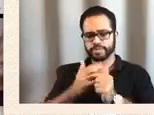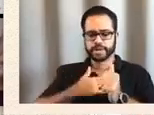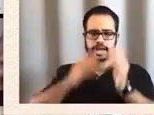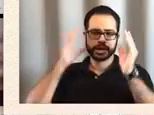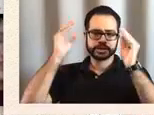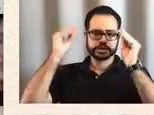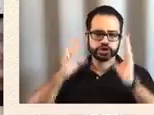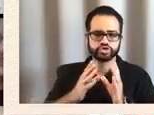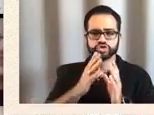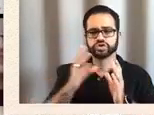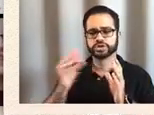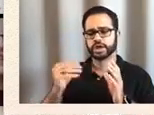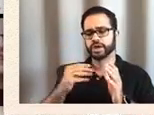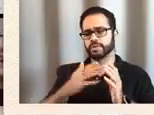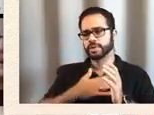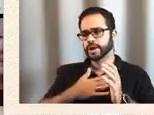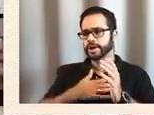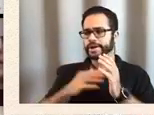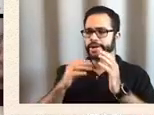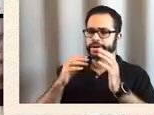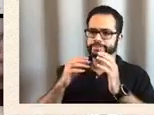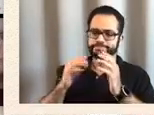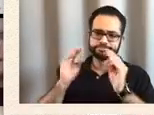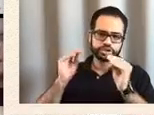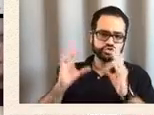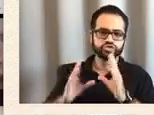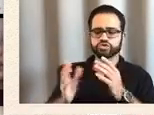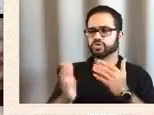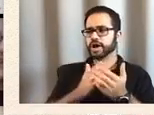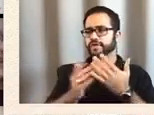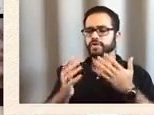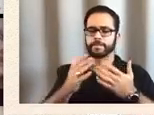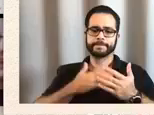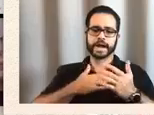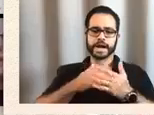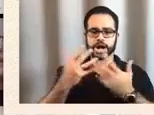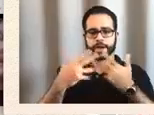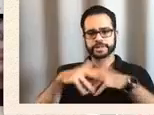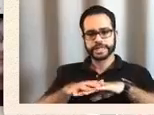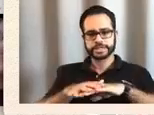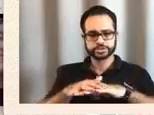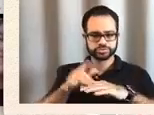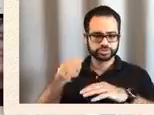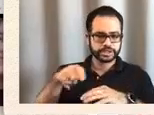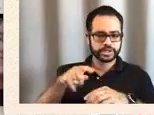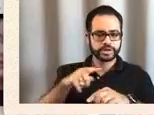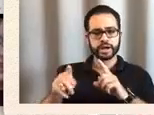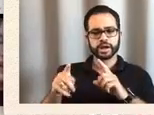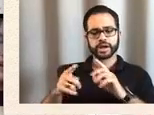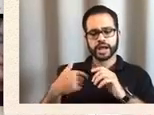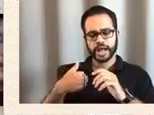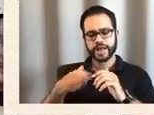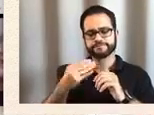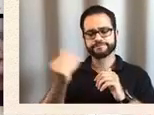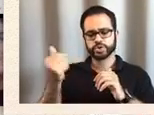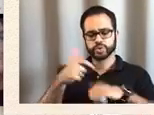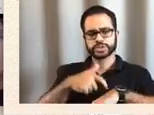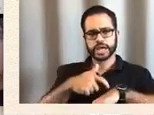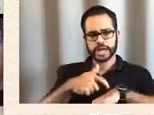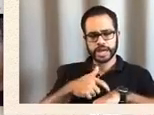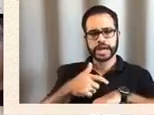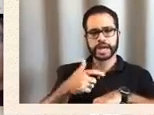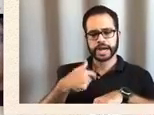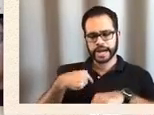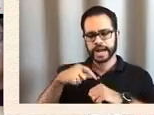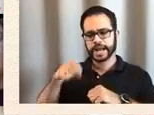with my professors and teachers what my accommodations were. But there were a couple of instances where I had to sit down